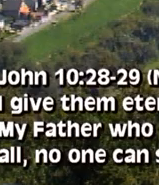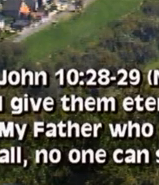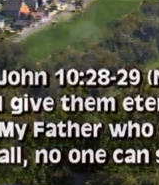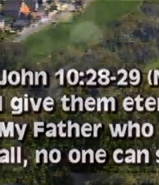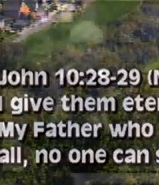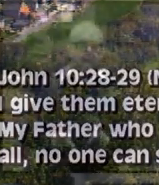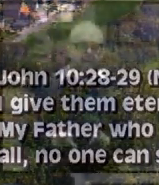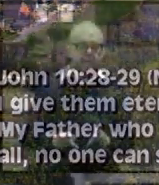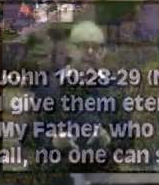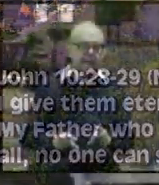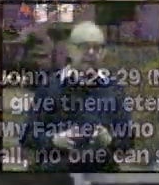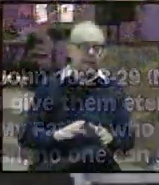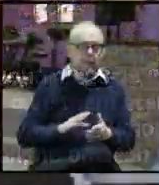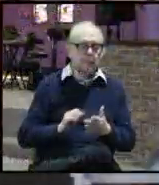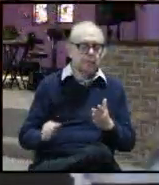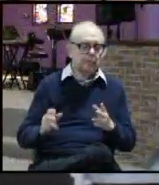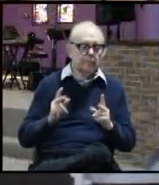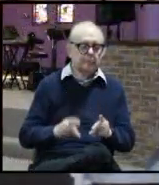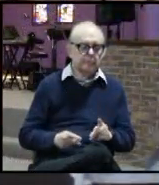my Father's hand.